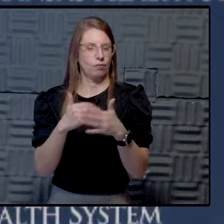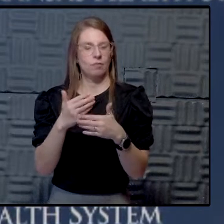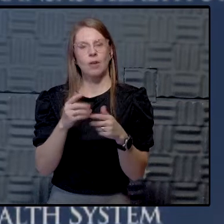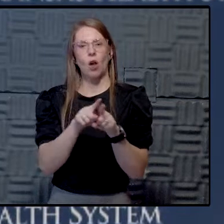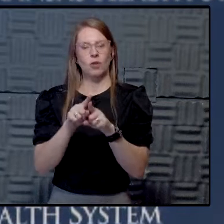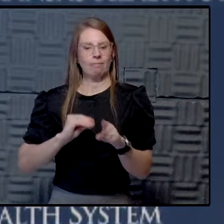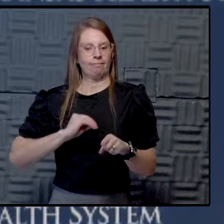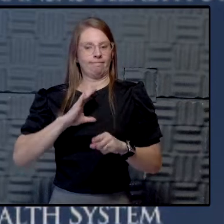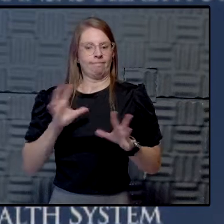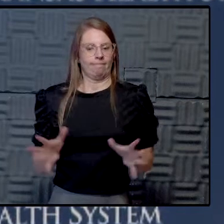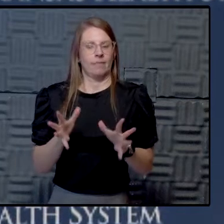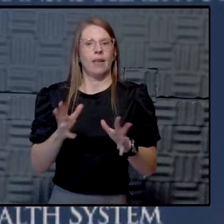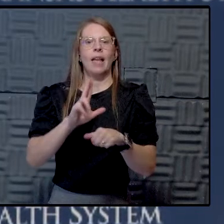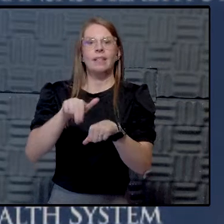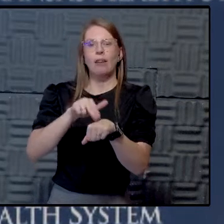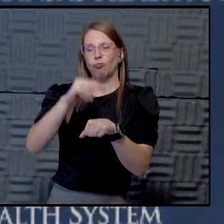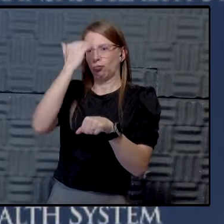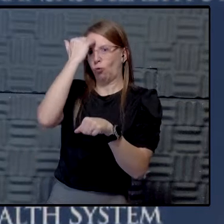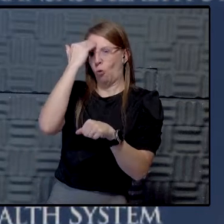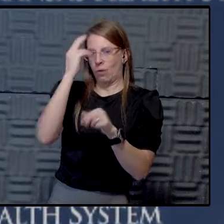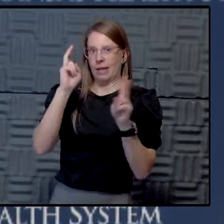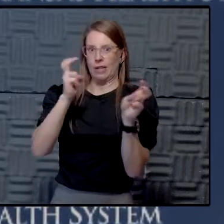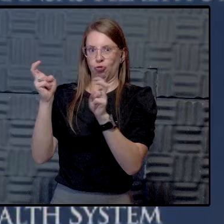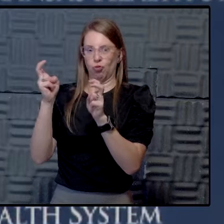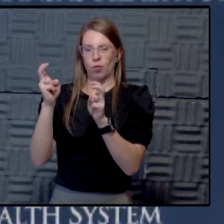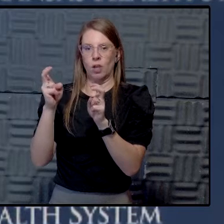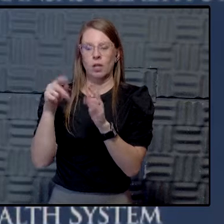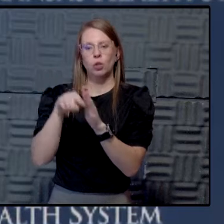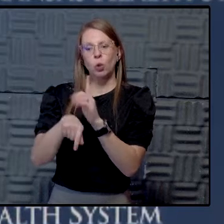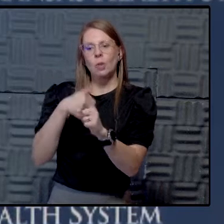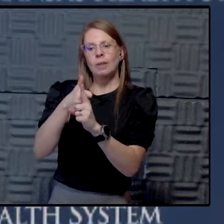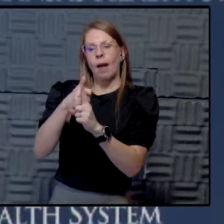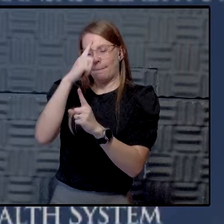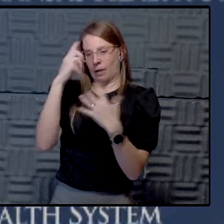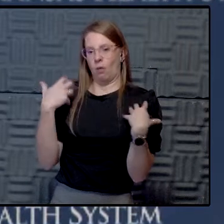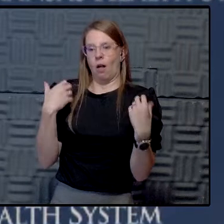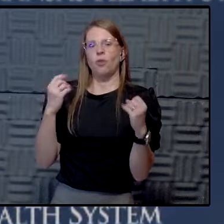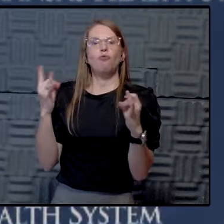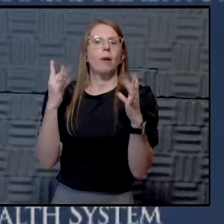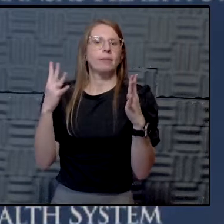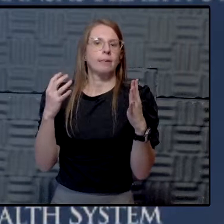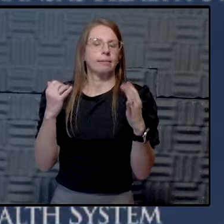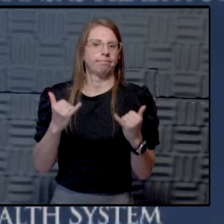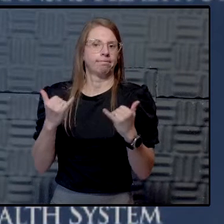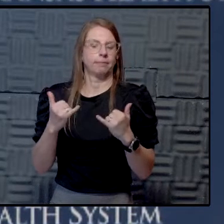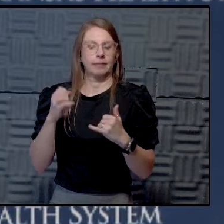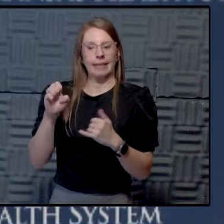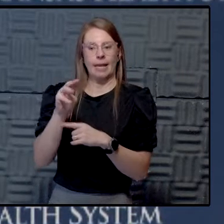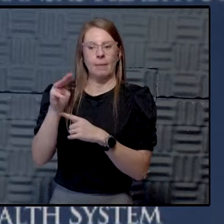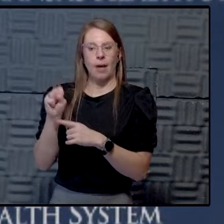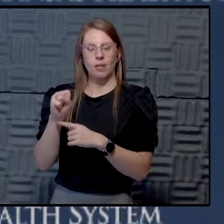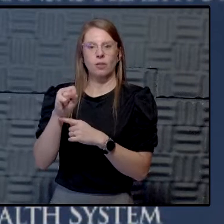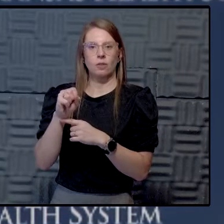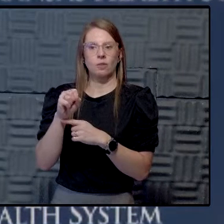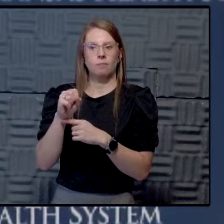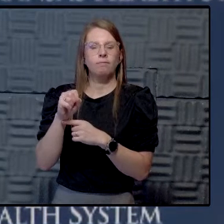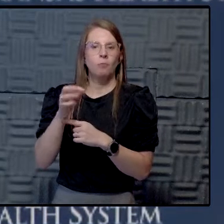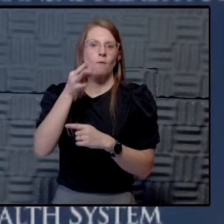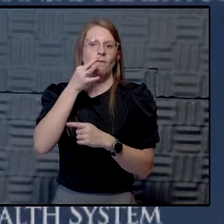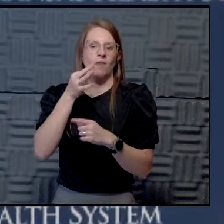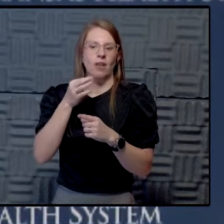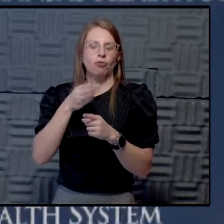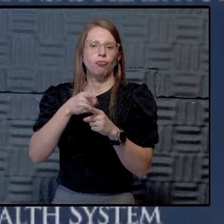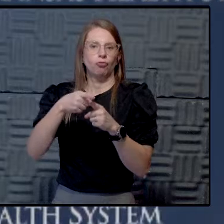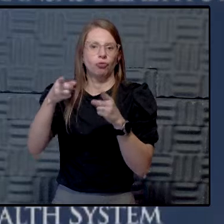a nationally known issue that there is a suicide mental health crisis going on in EMS professionals across the country.